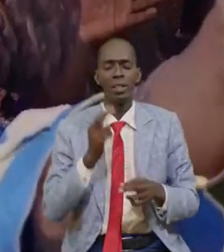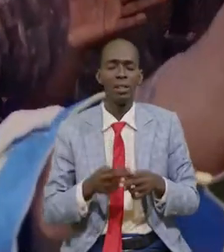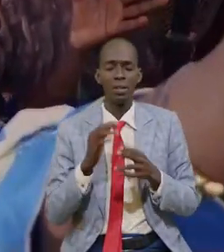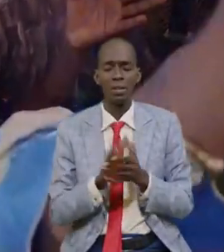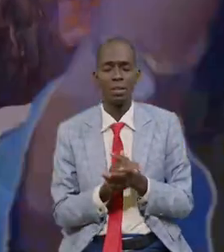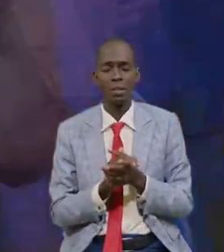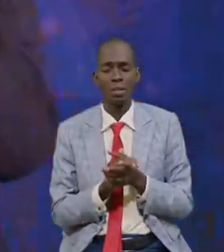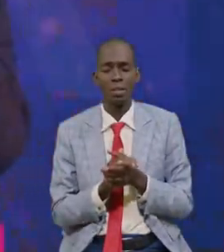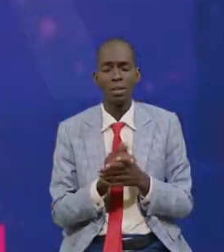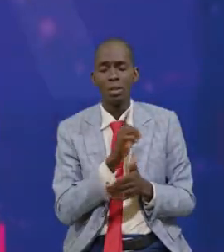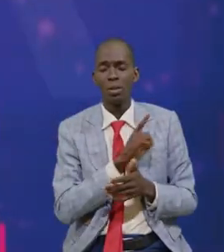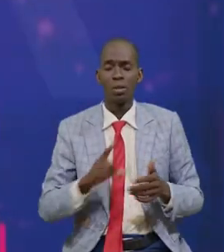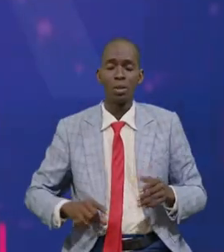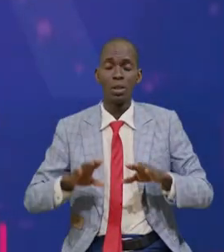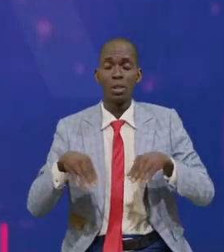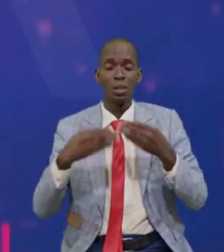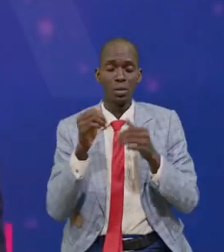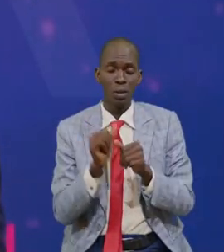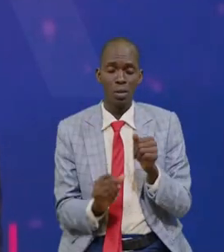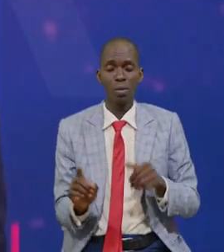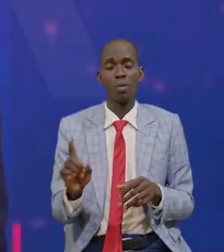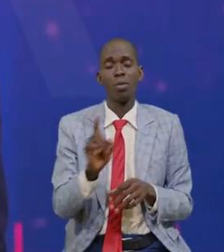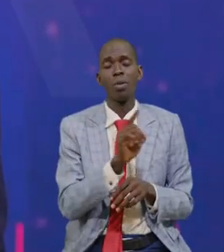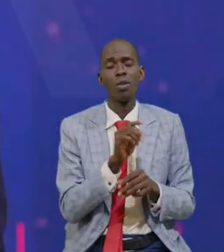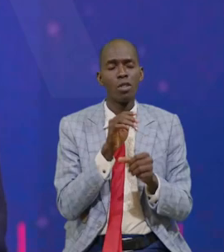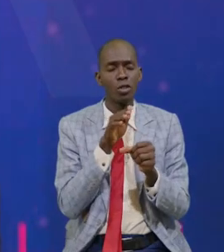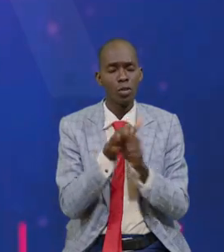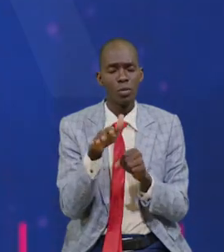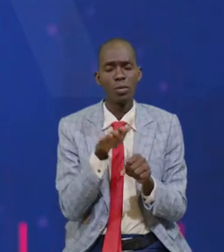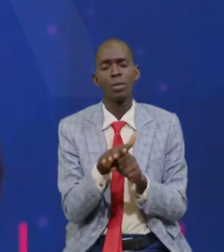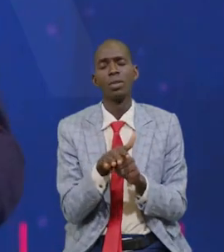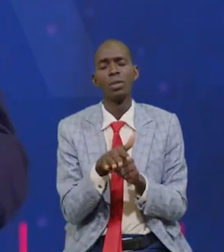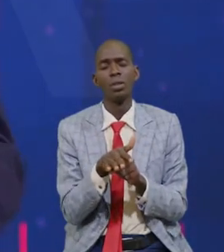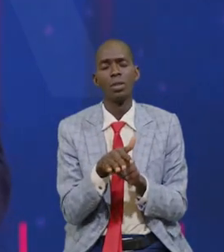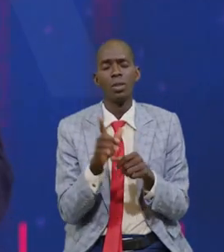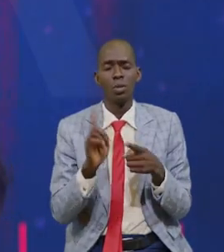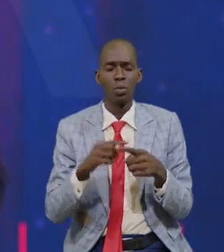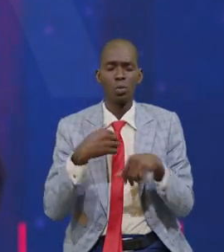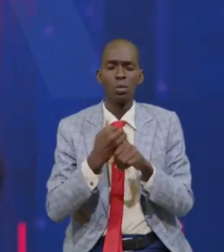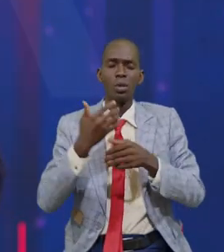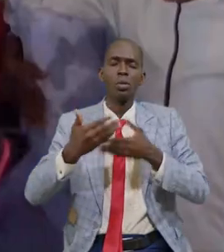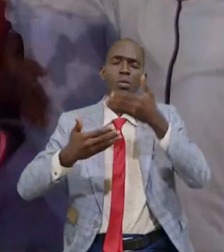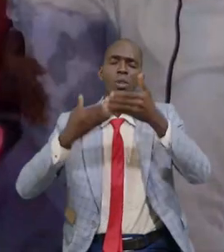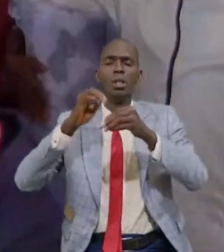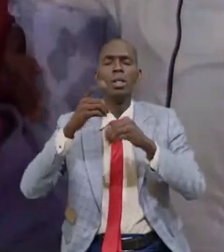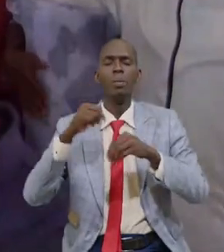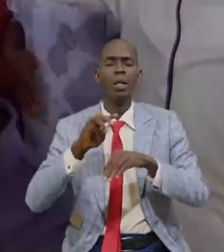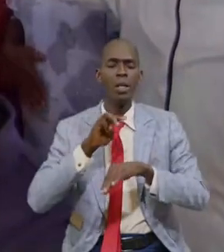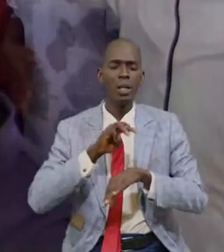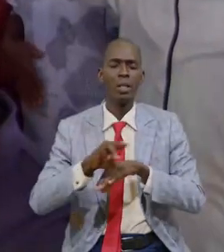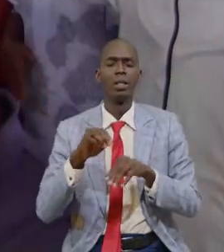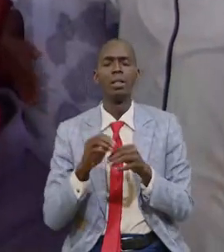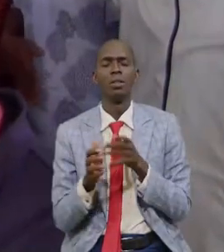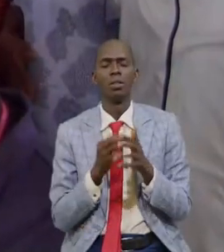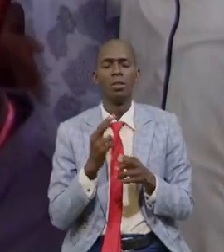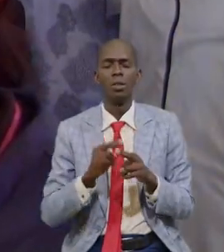Lord, give everyone sufficient to make progress in the ministry.